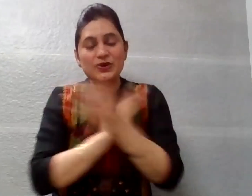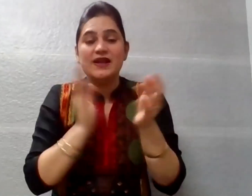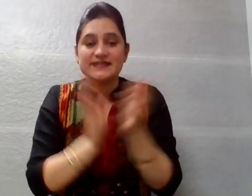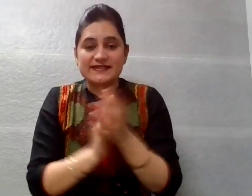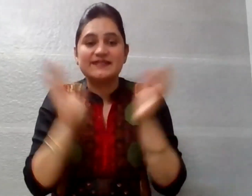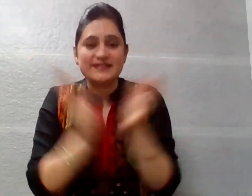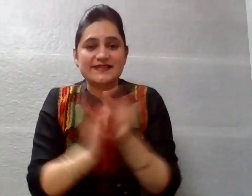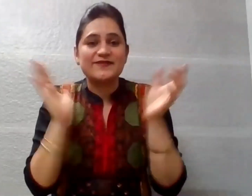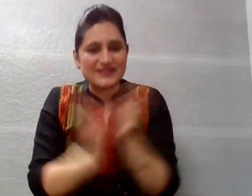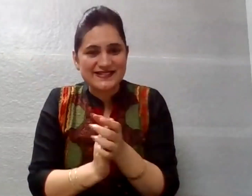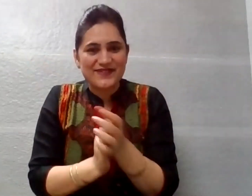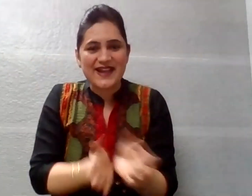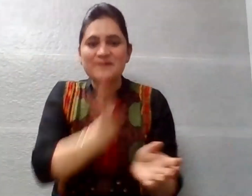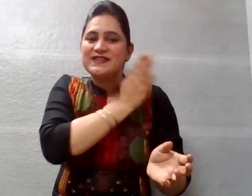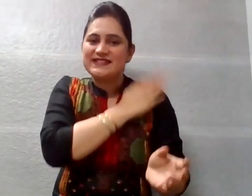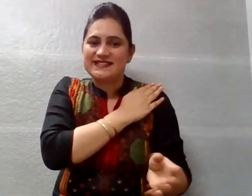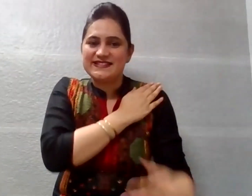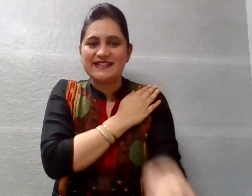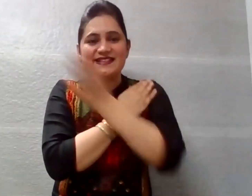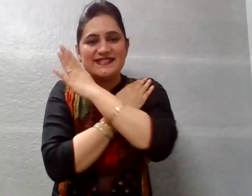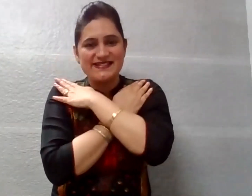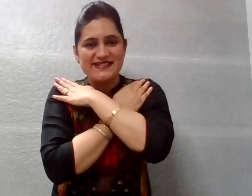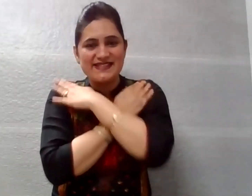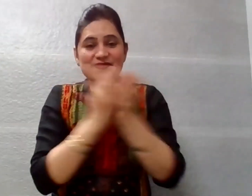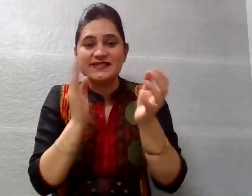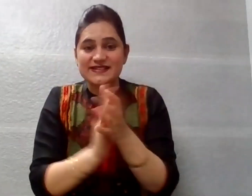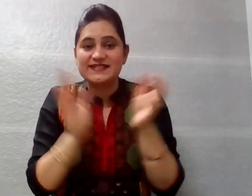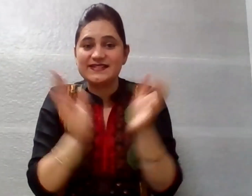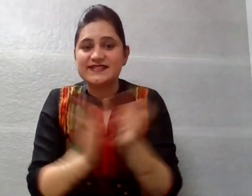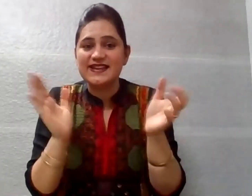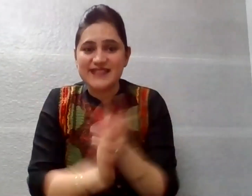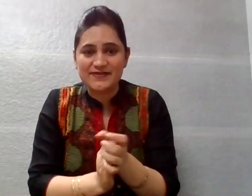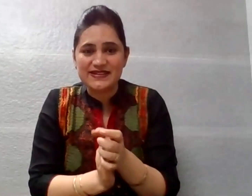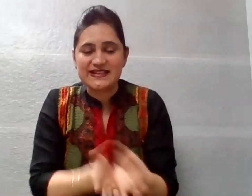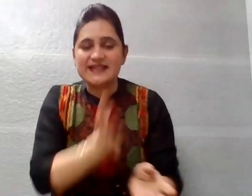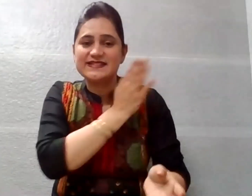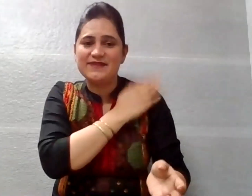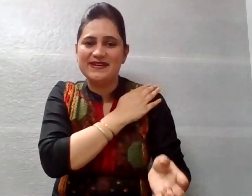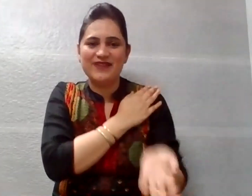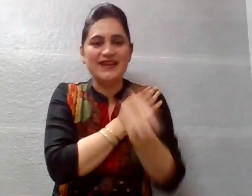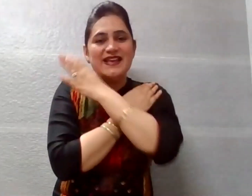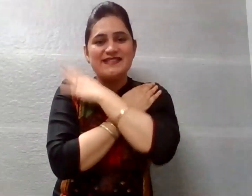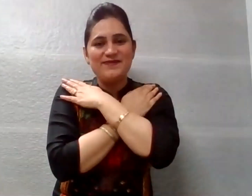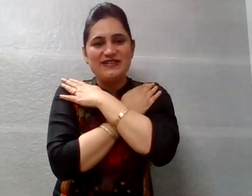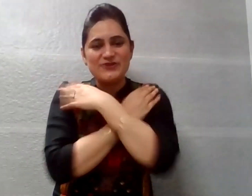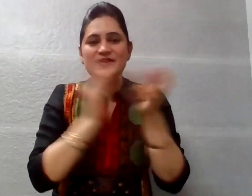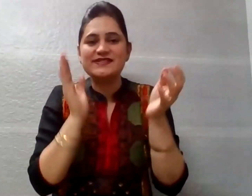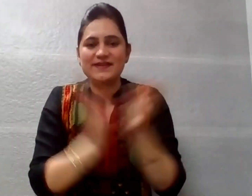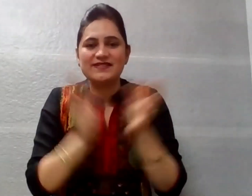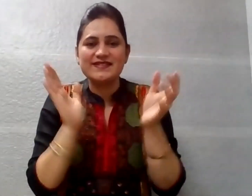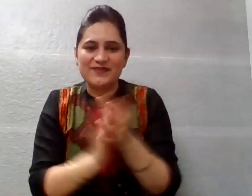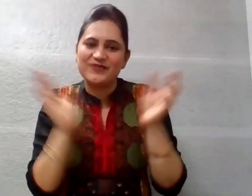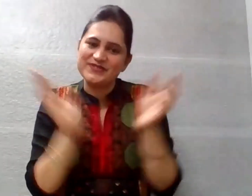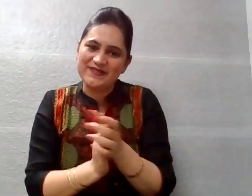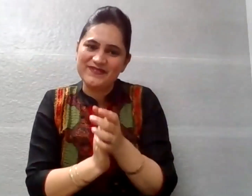62, 63, 64, 65, 66, 67, 68, 69, 70, 71, 72,